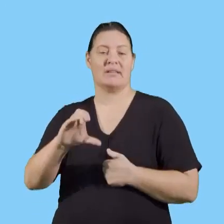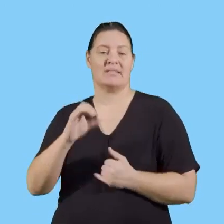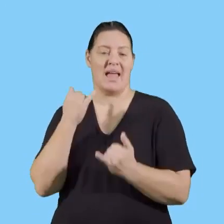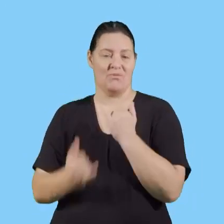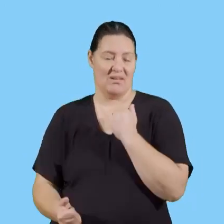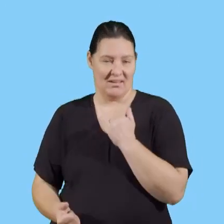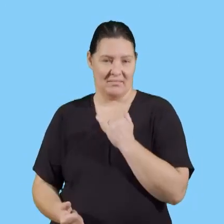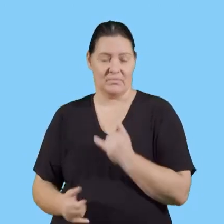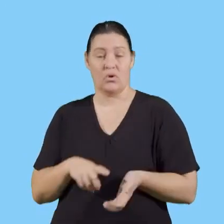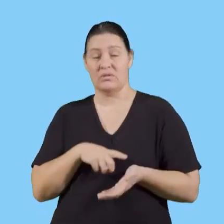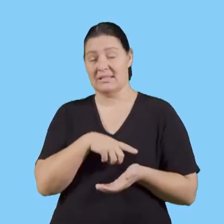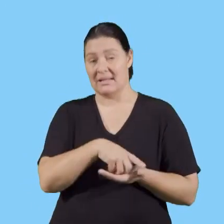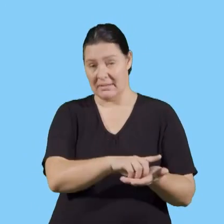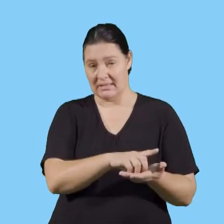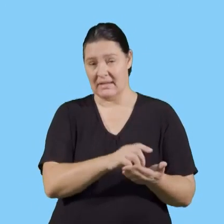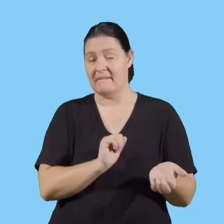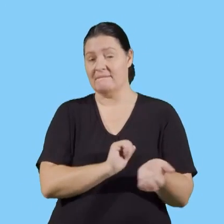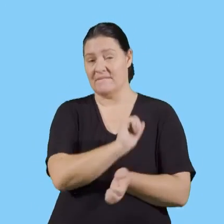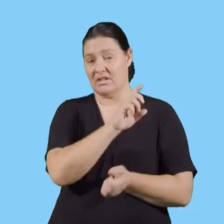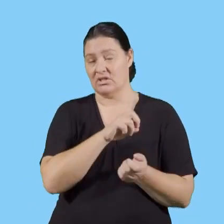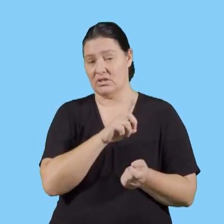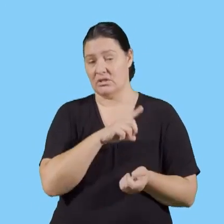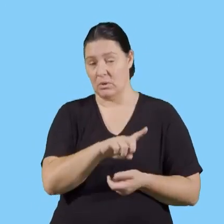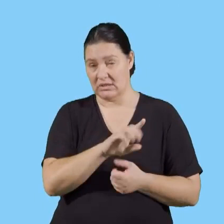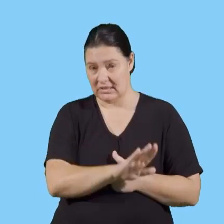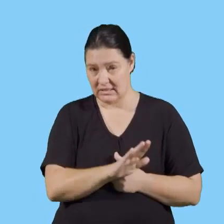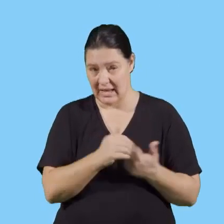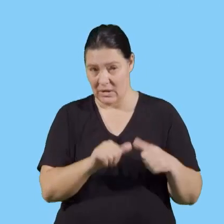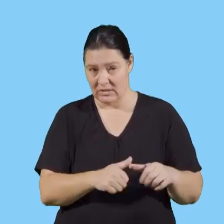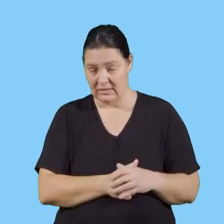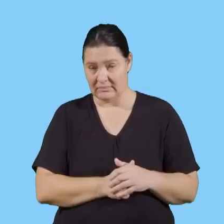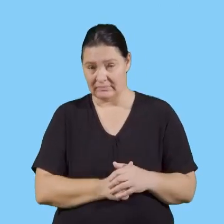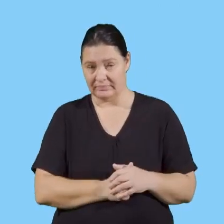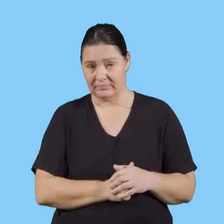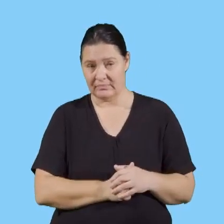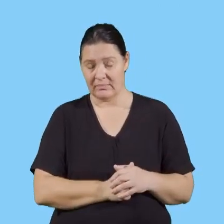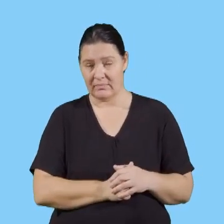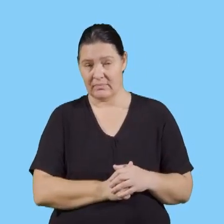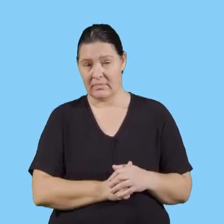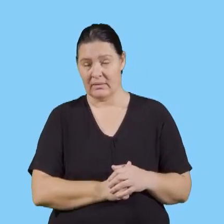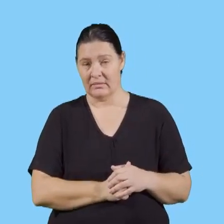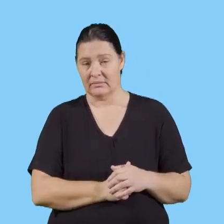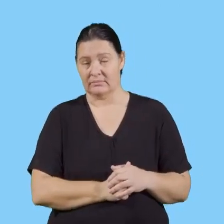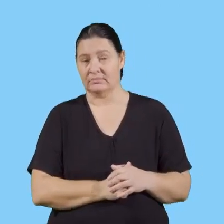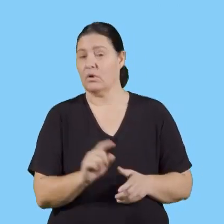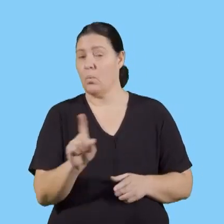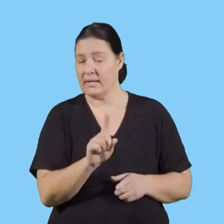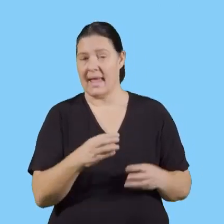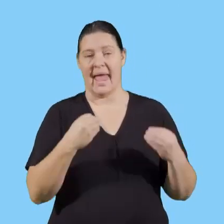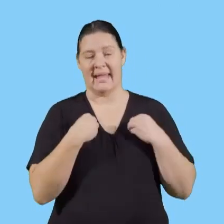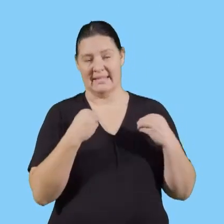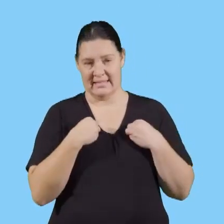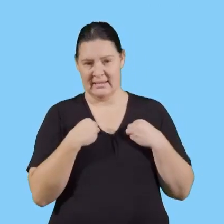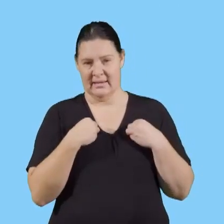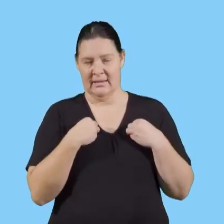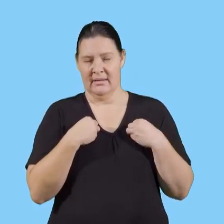error. So we'll debit our fixed deposit. Remember, fixed deposit is an